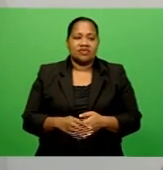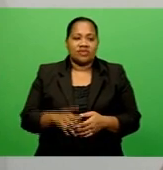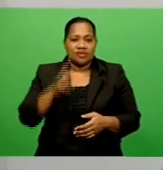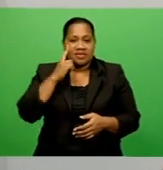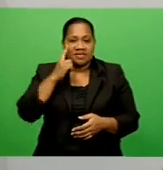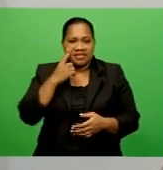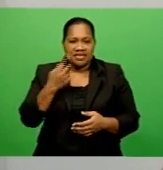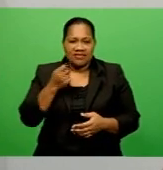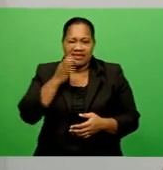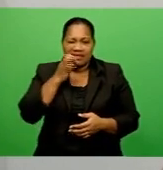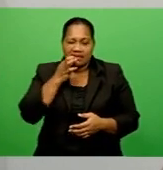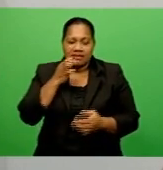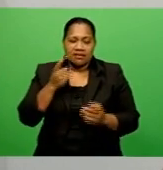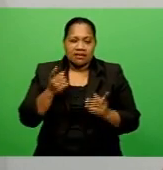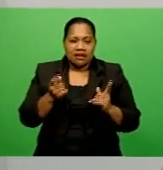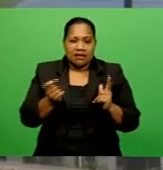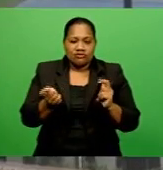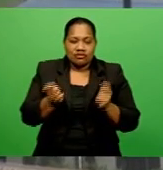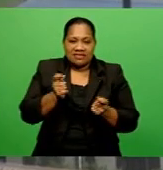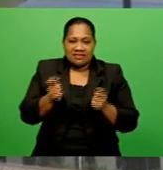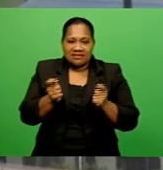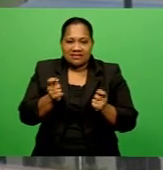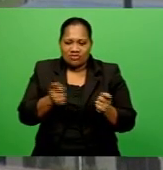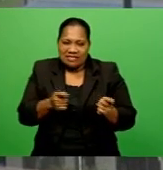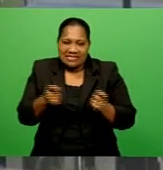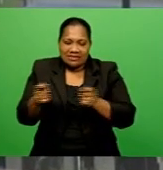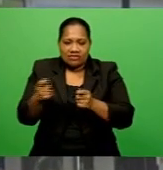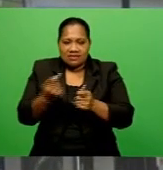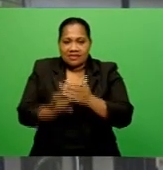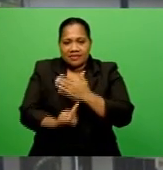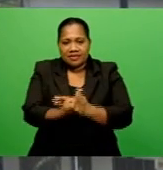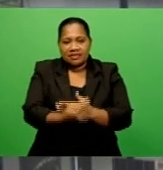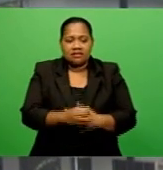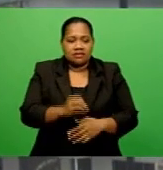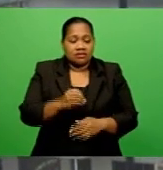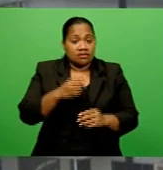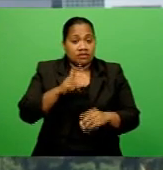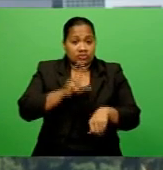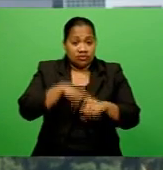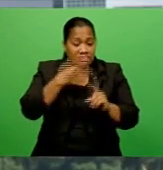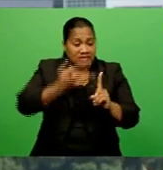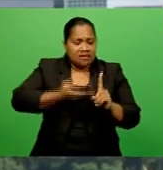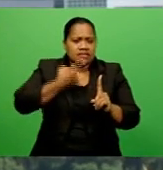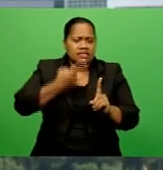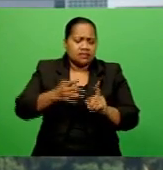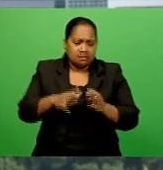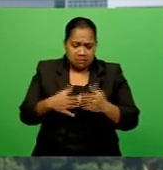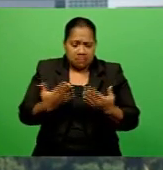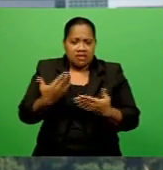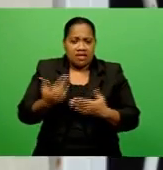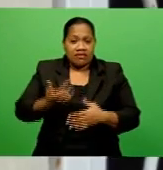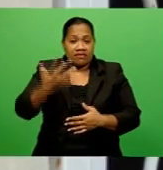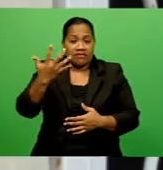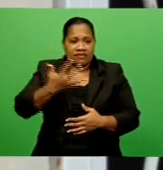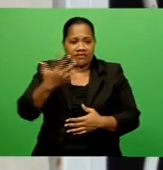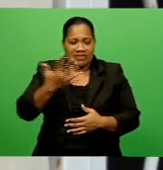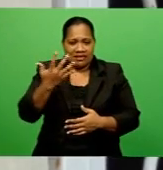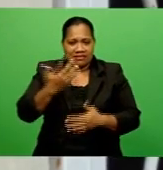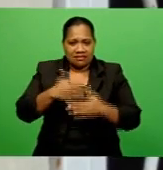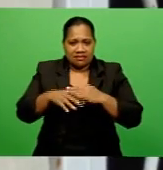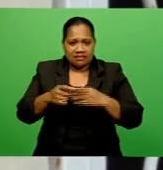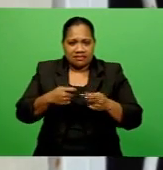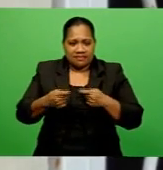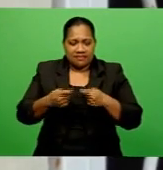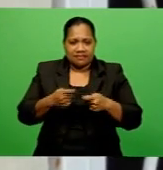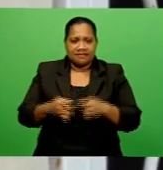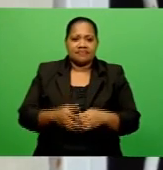place in the properties. Dr. Hassan says currently they have around 15 active valuers in the market.